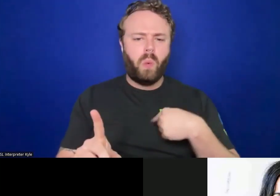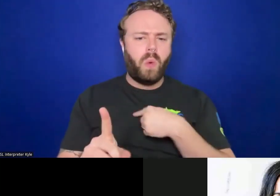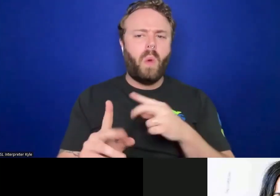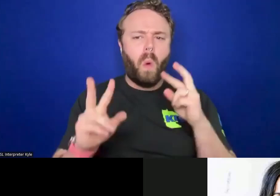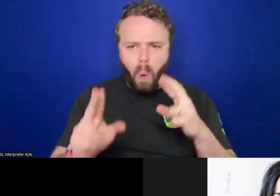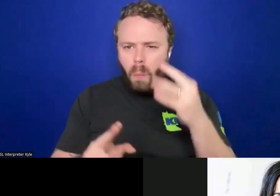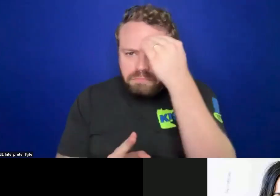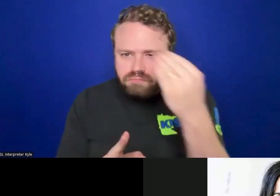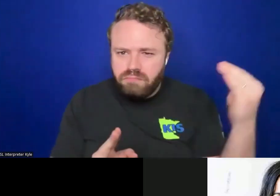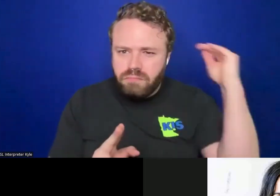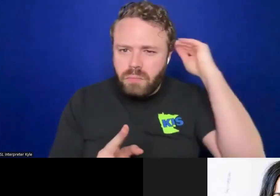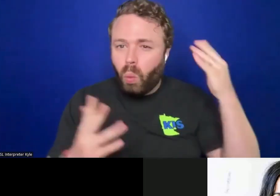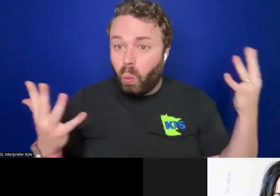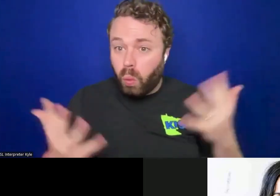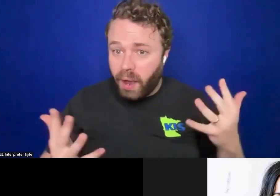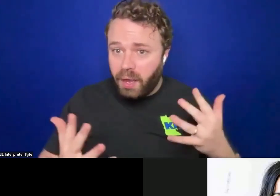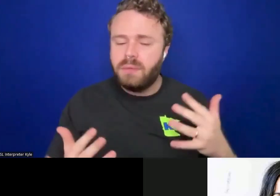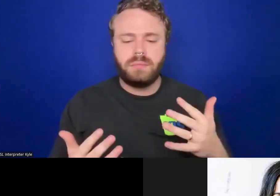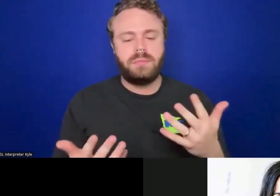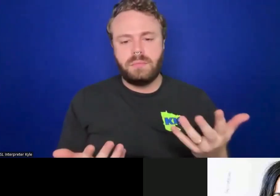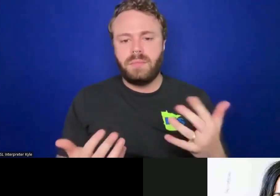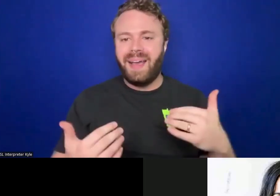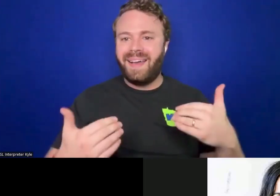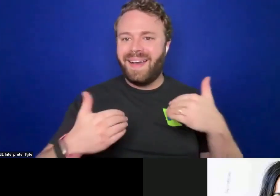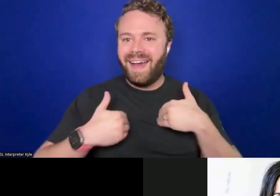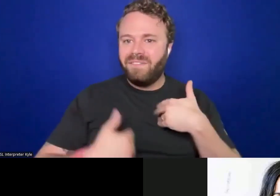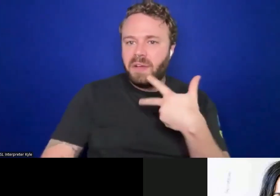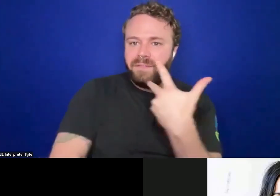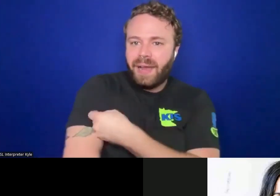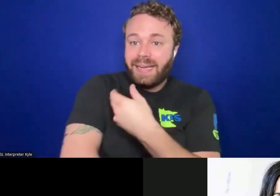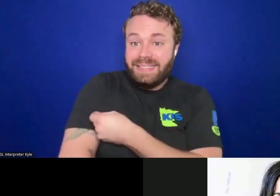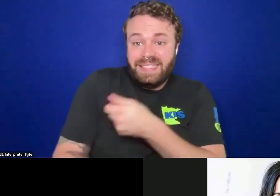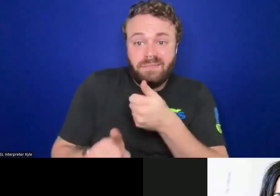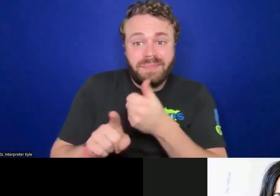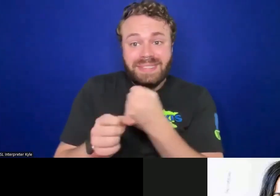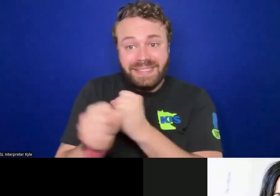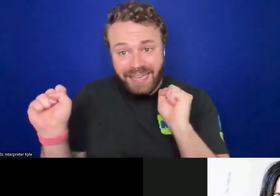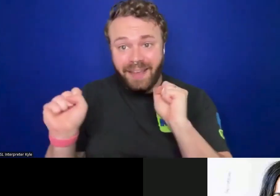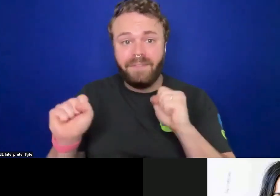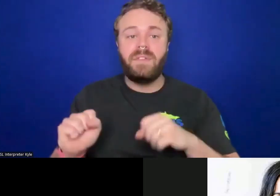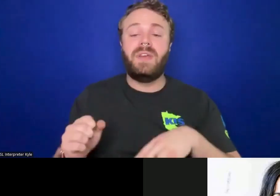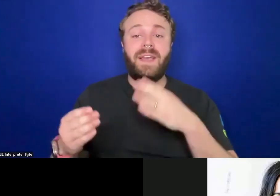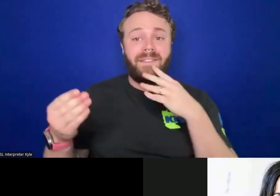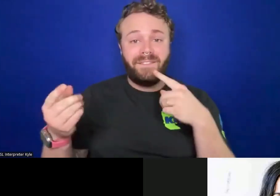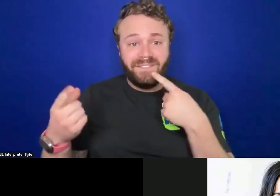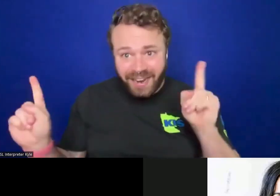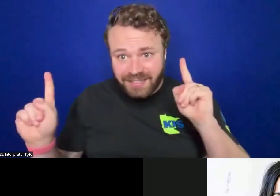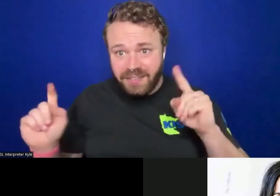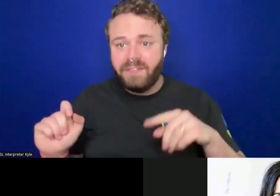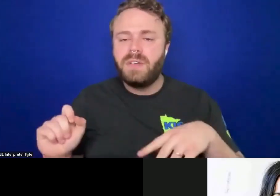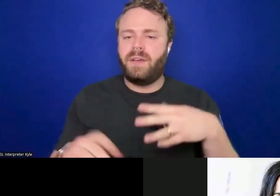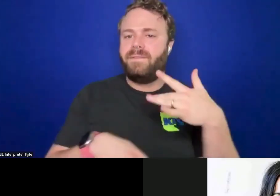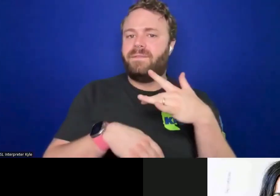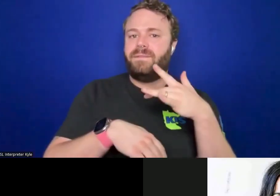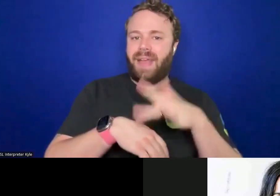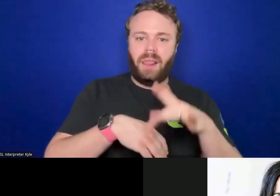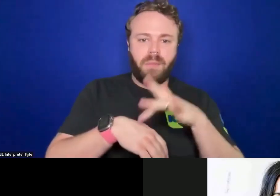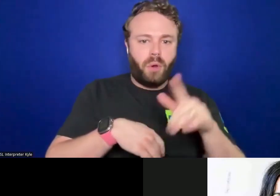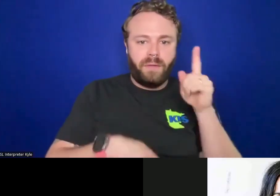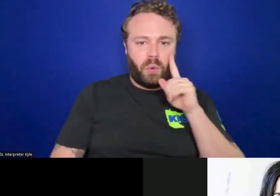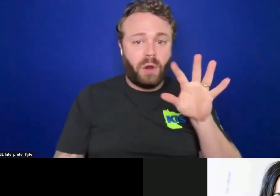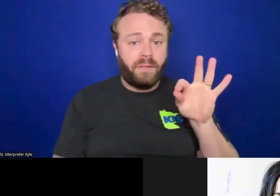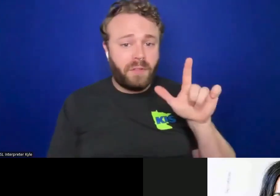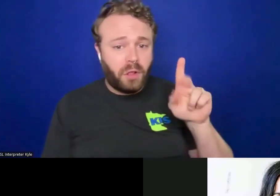have safe and effective immunizations that are available for flu, RSV, and COVID-19